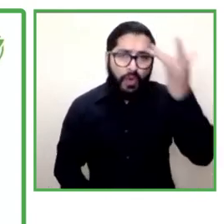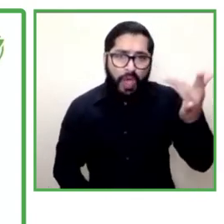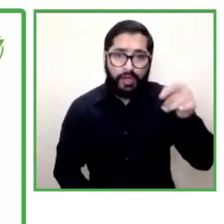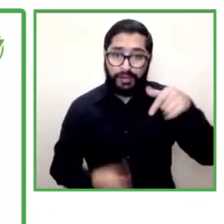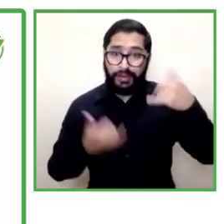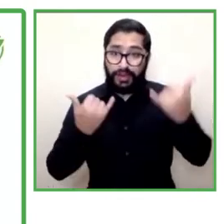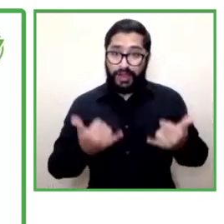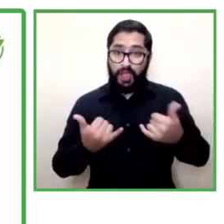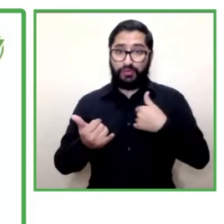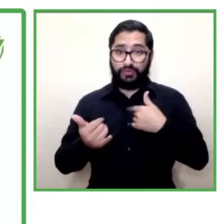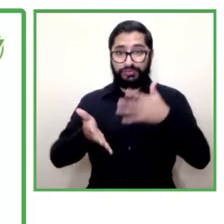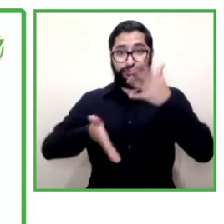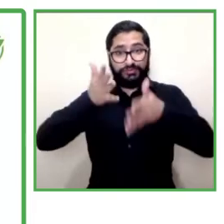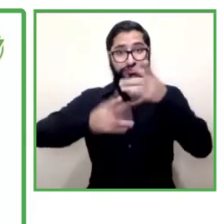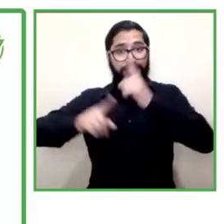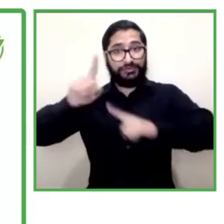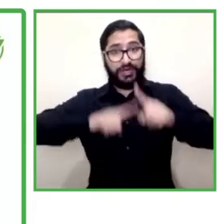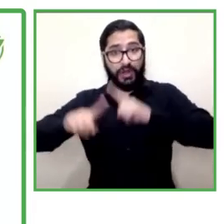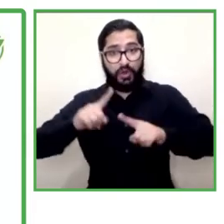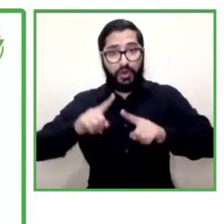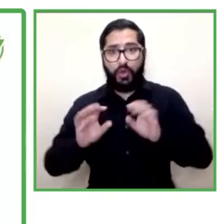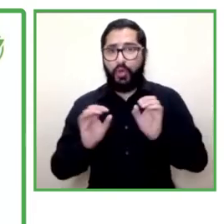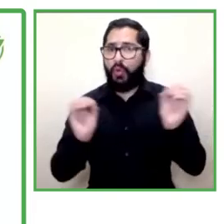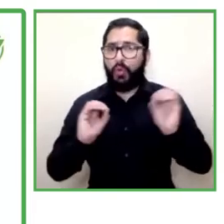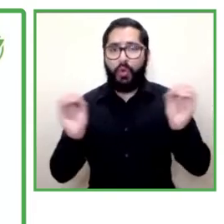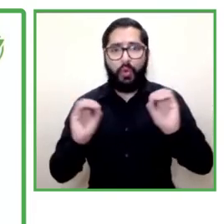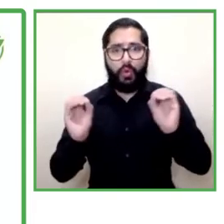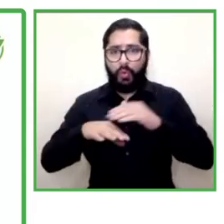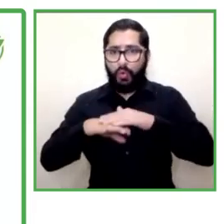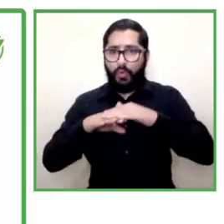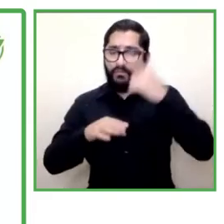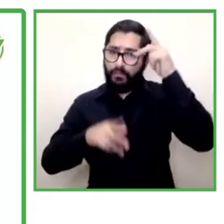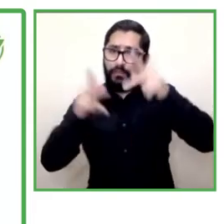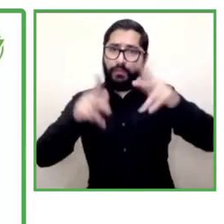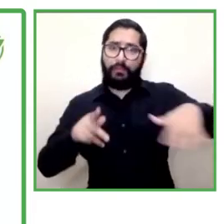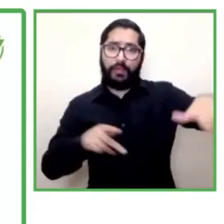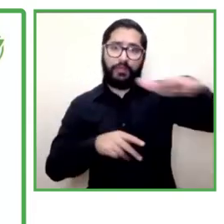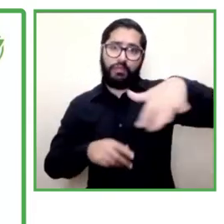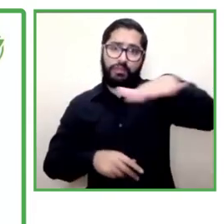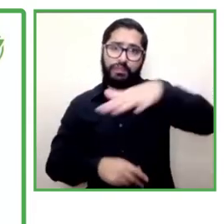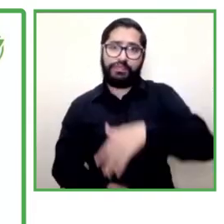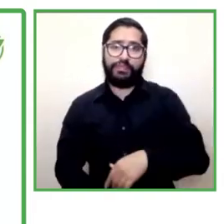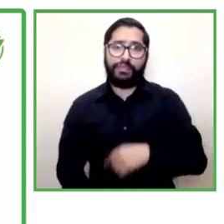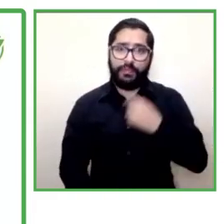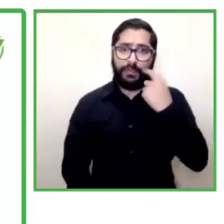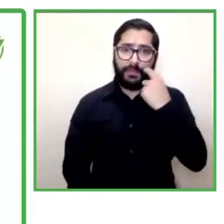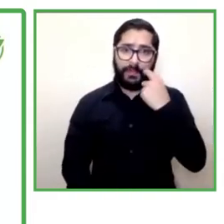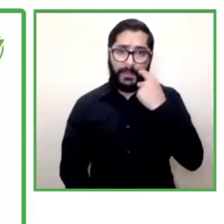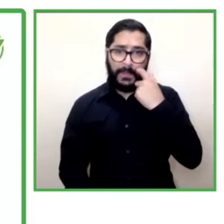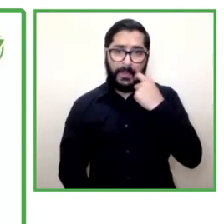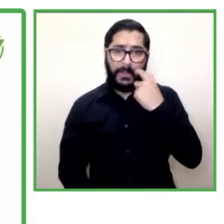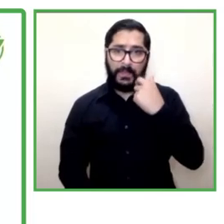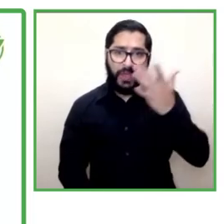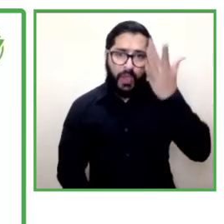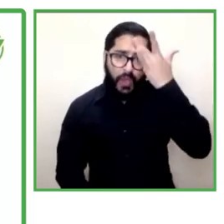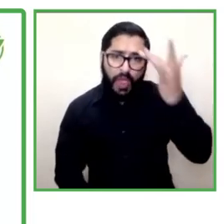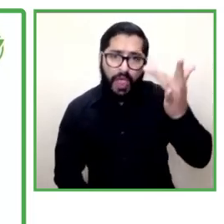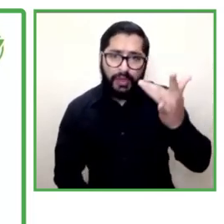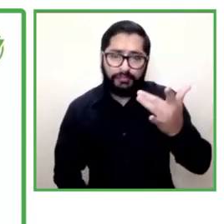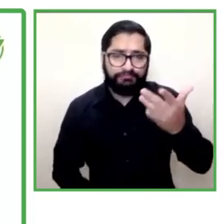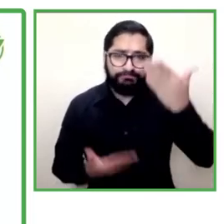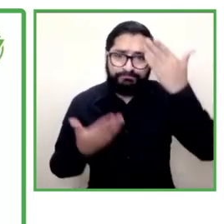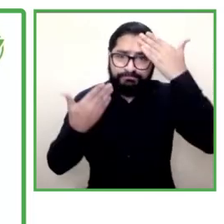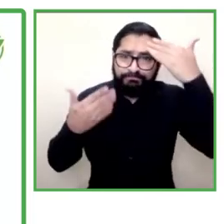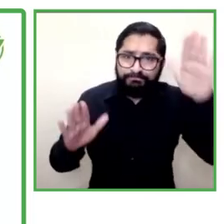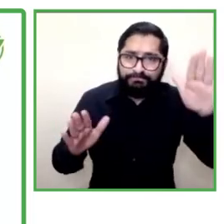taught in brick and mortar schools, which are very few and far between. Or if they want to give you a substitute for that, they